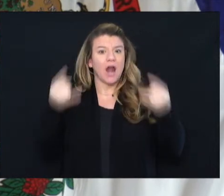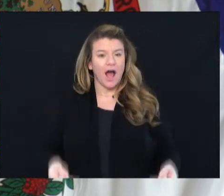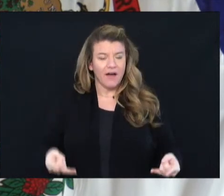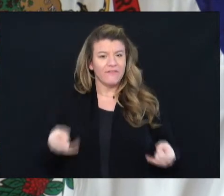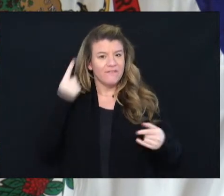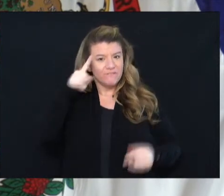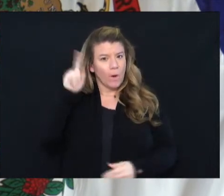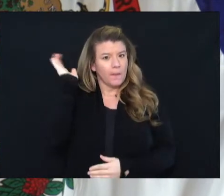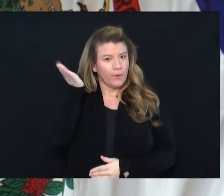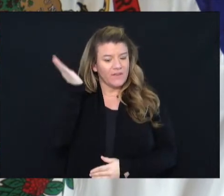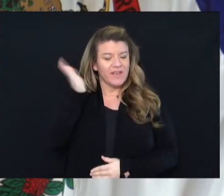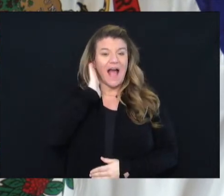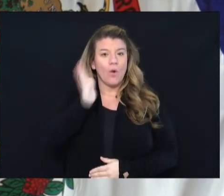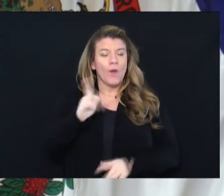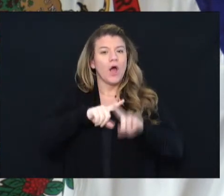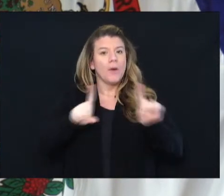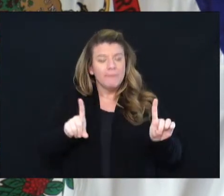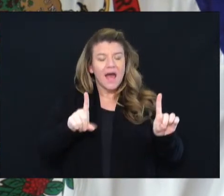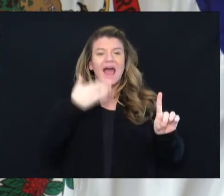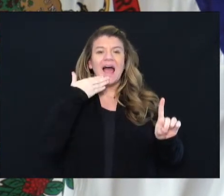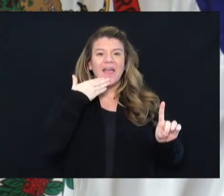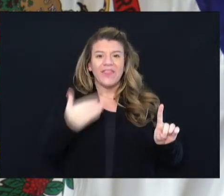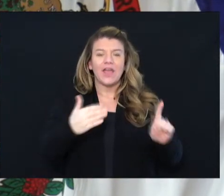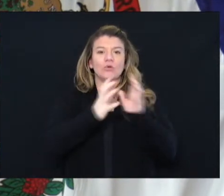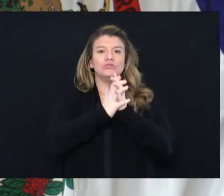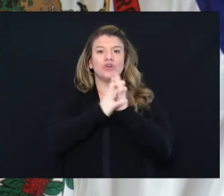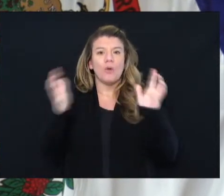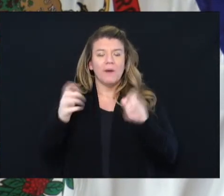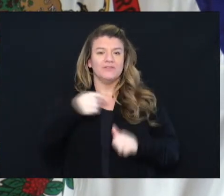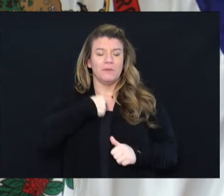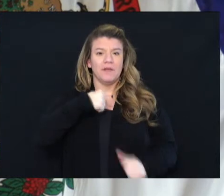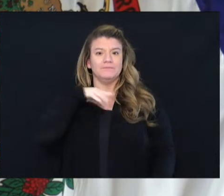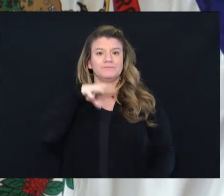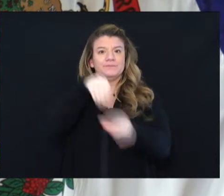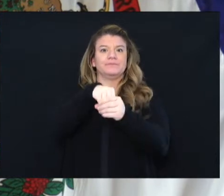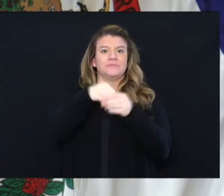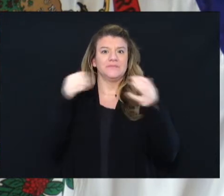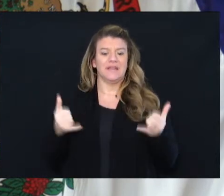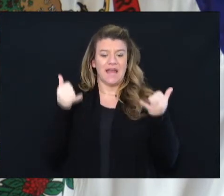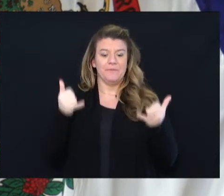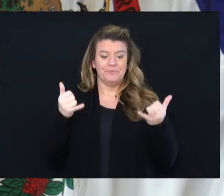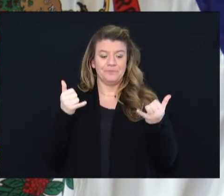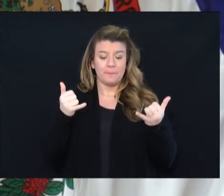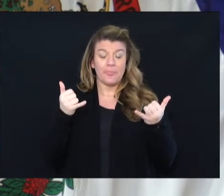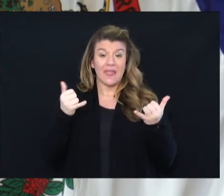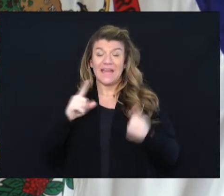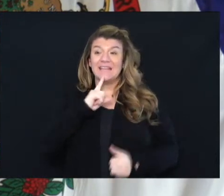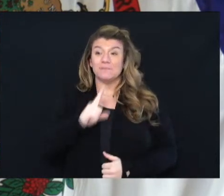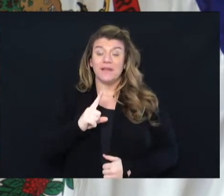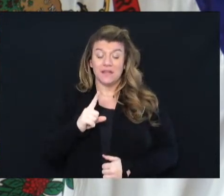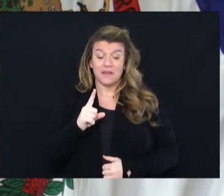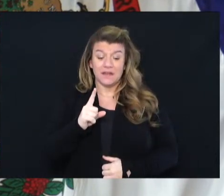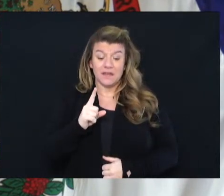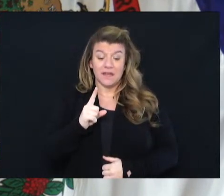briefing, but I thank you so much for letting me be with you today. And it's been